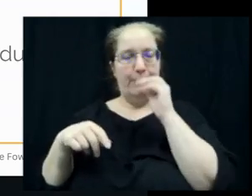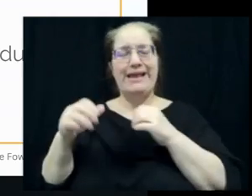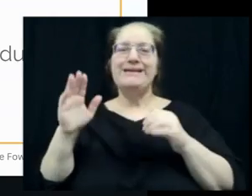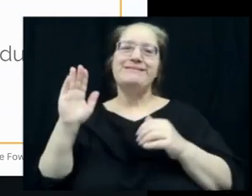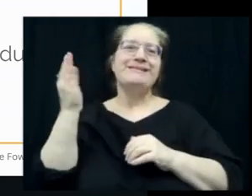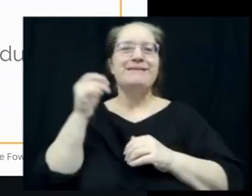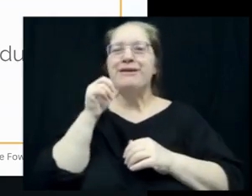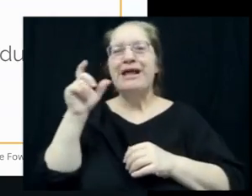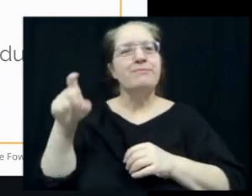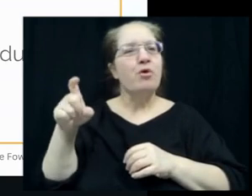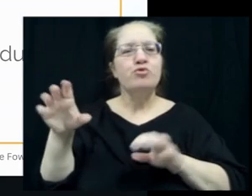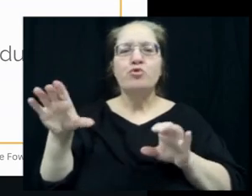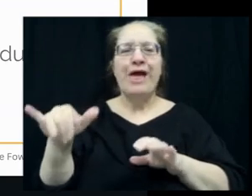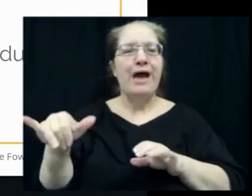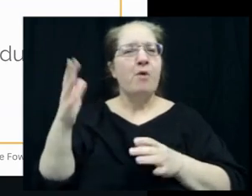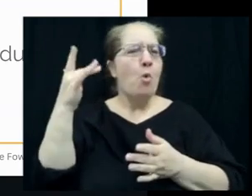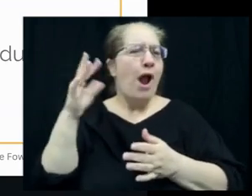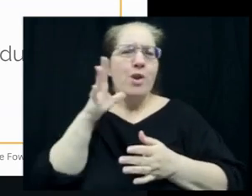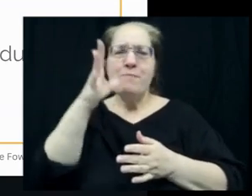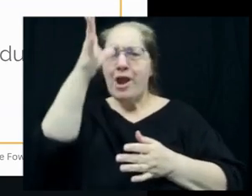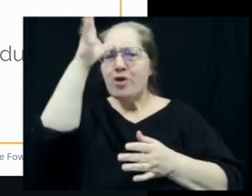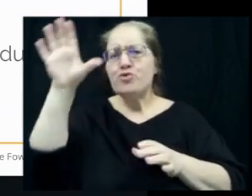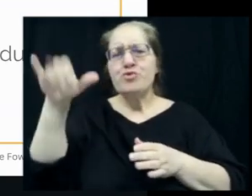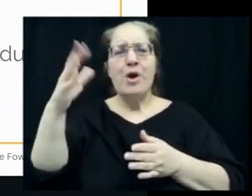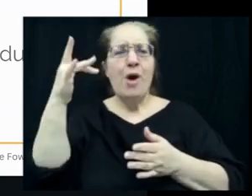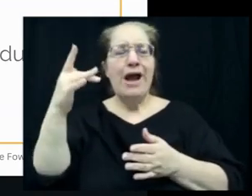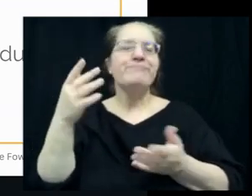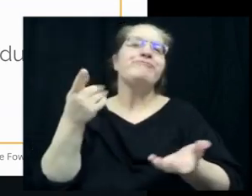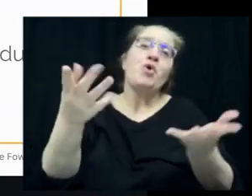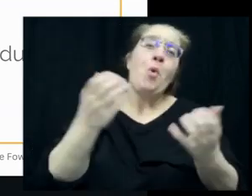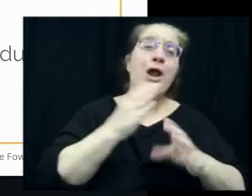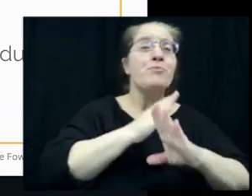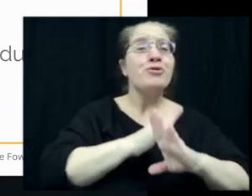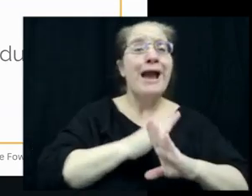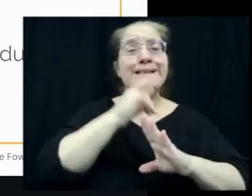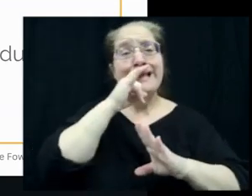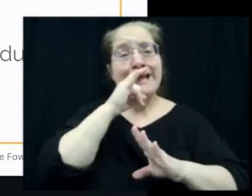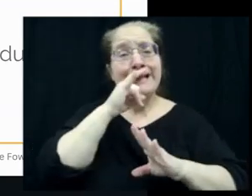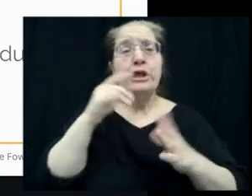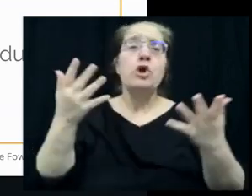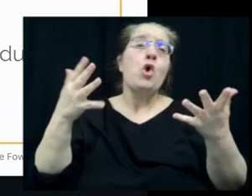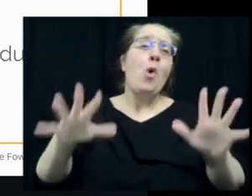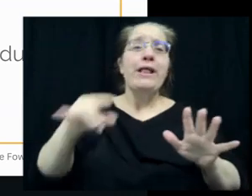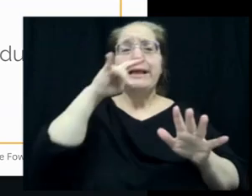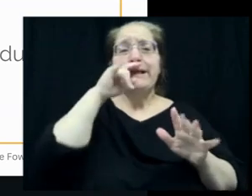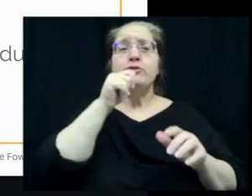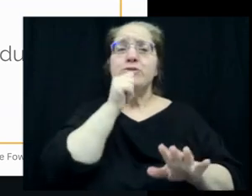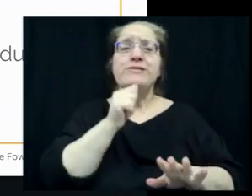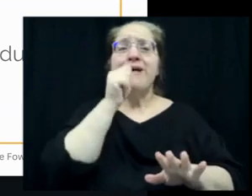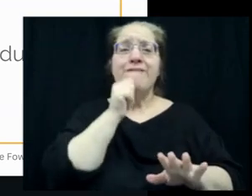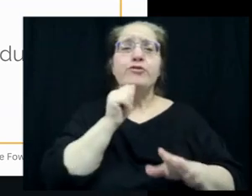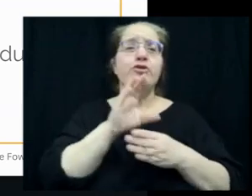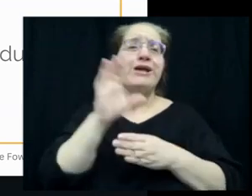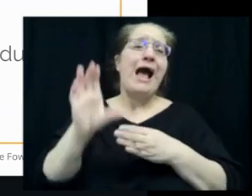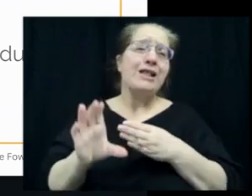But why are parents doing that? Because you want to protect your kid. You don't want them to suffer the consequence